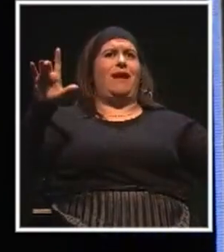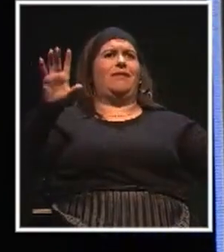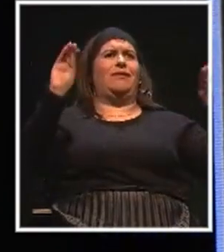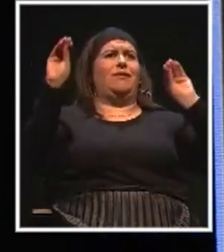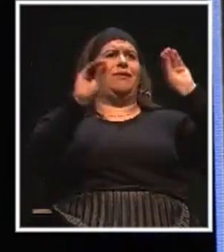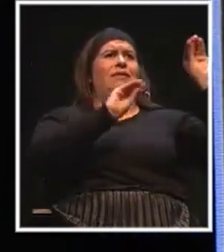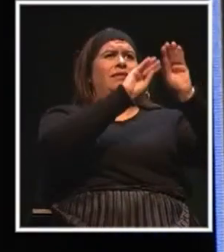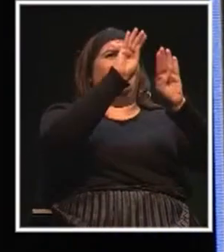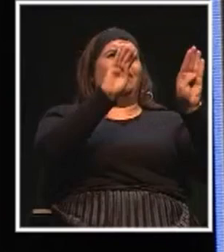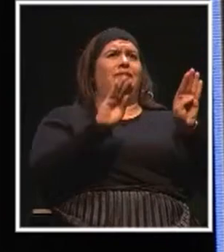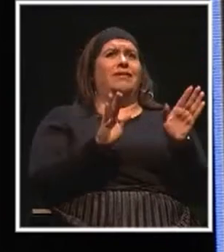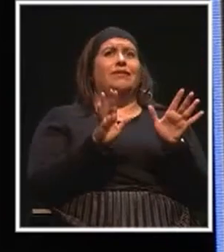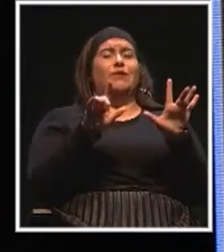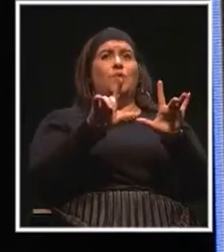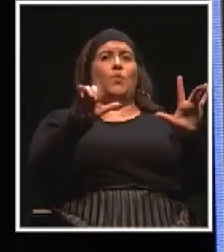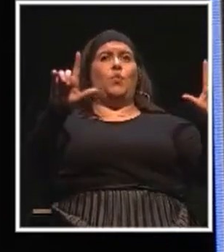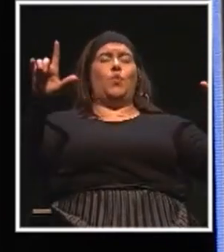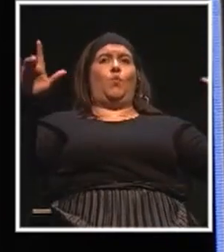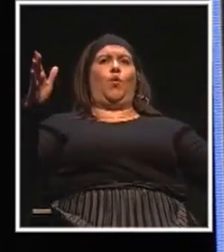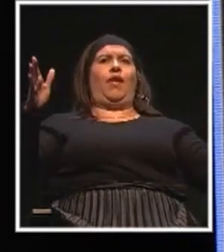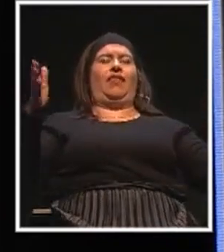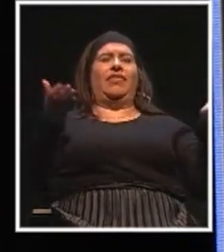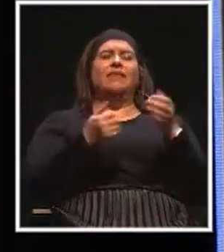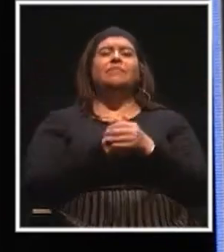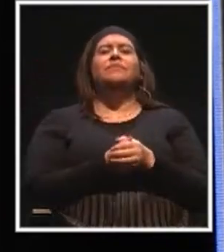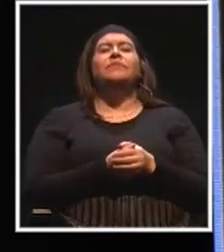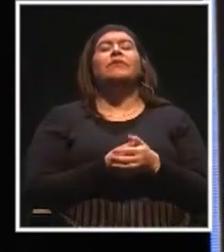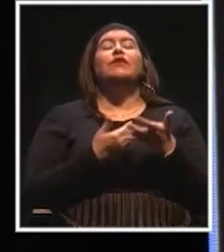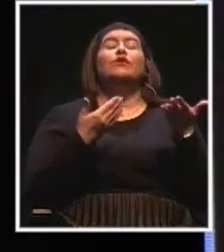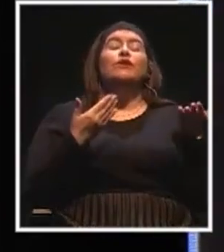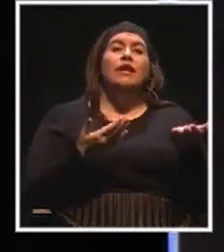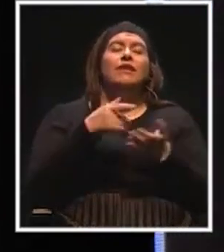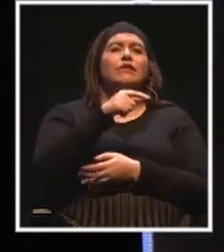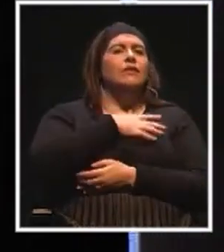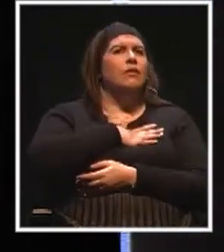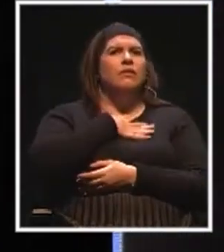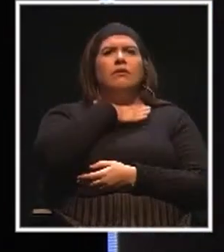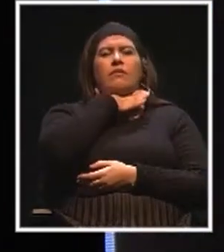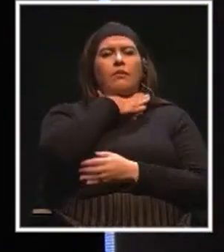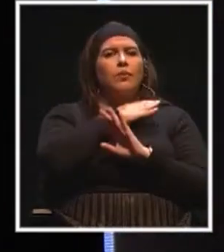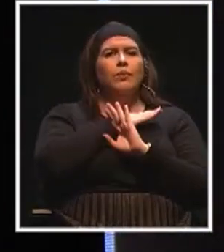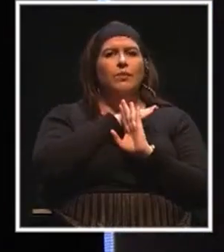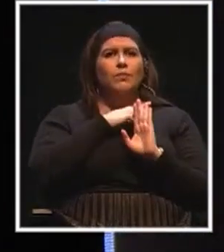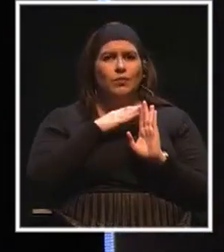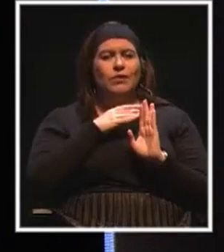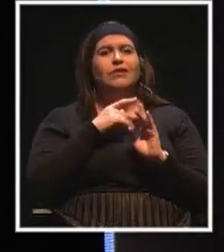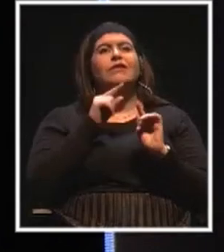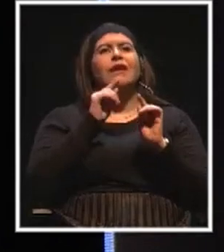do this. This is not going to kill us. So that's basically what we set out to do. It was to